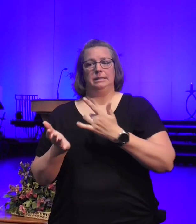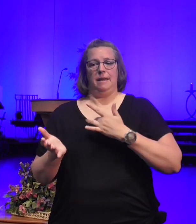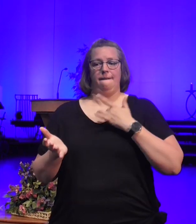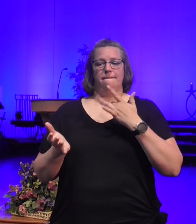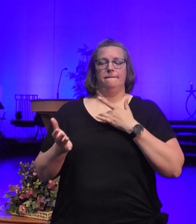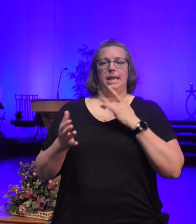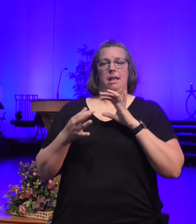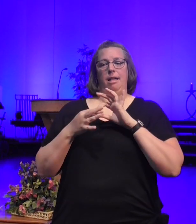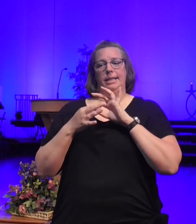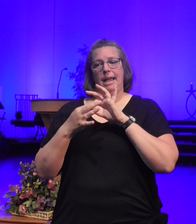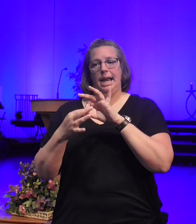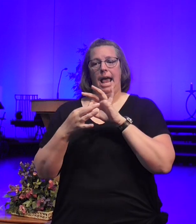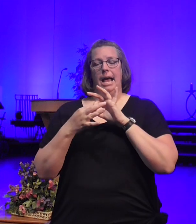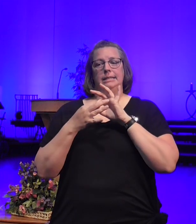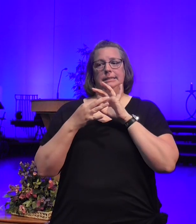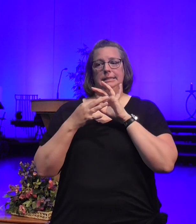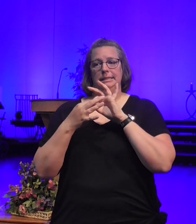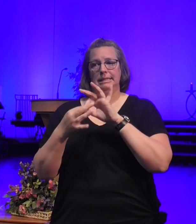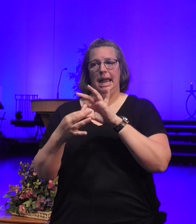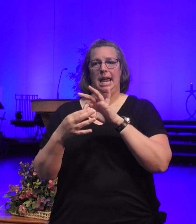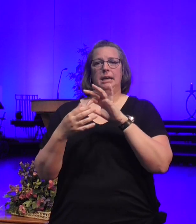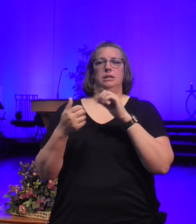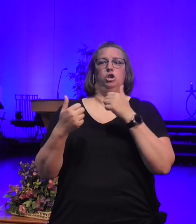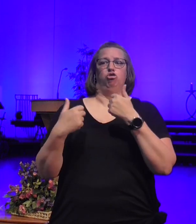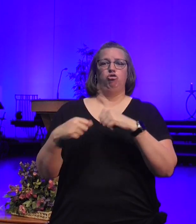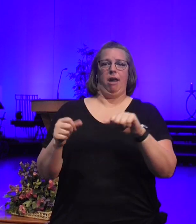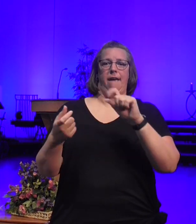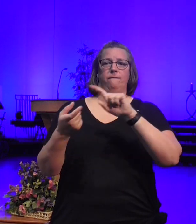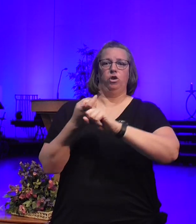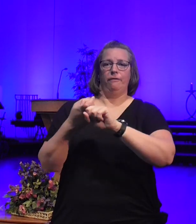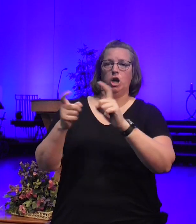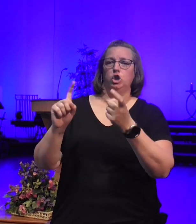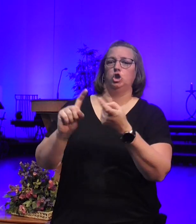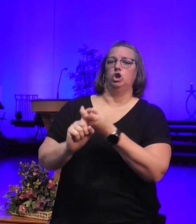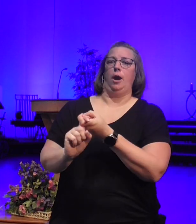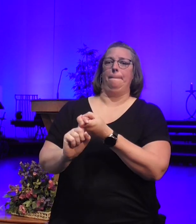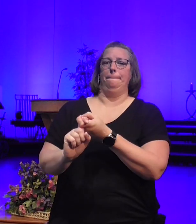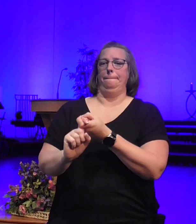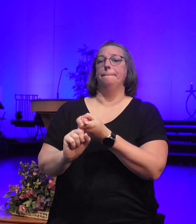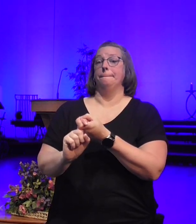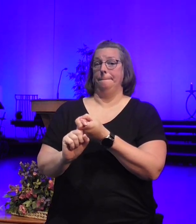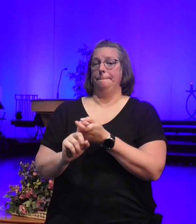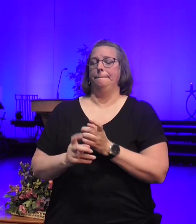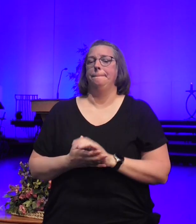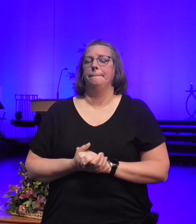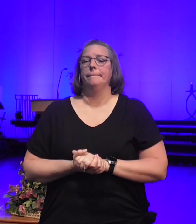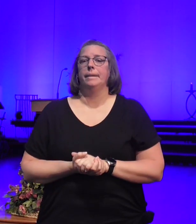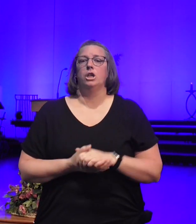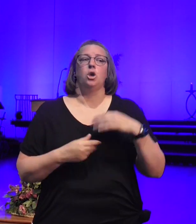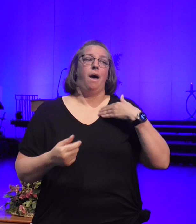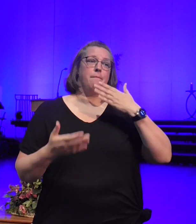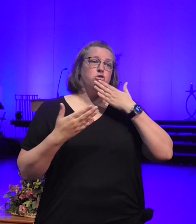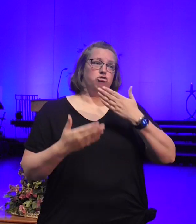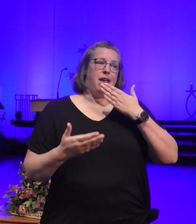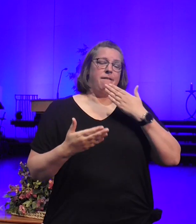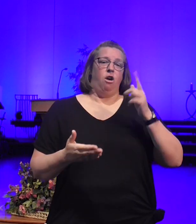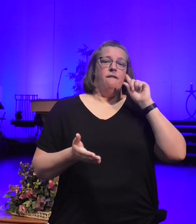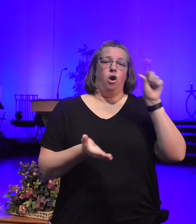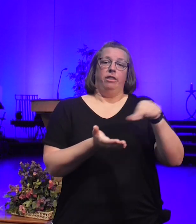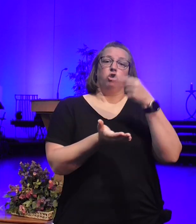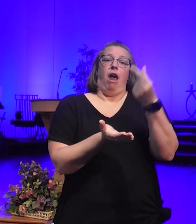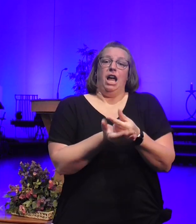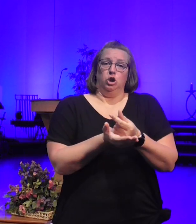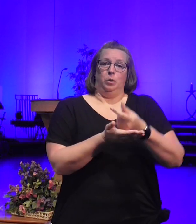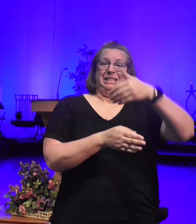be born out of friendship and connection and allowance. I'm grateful for our graduates who are